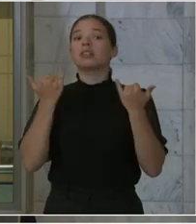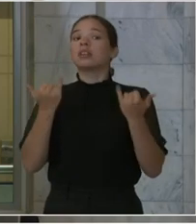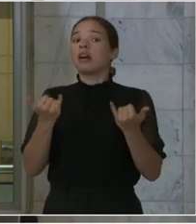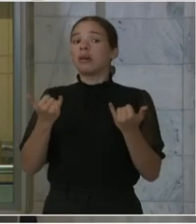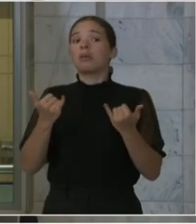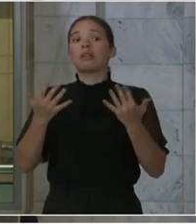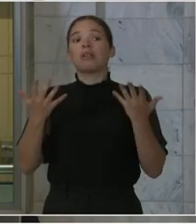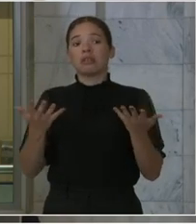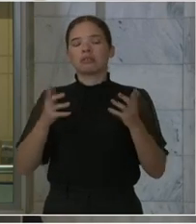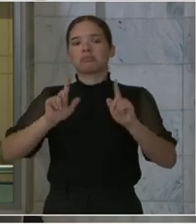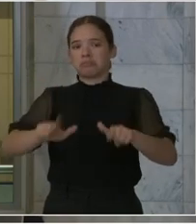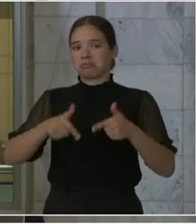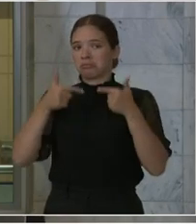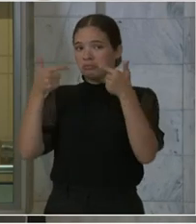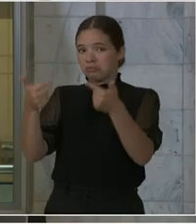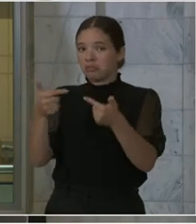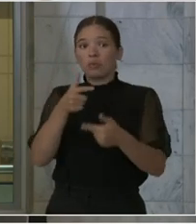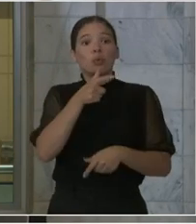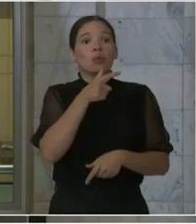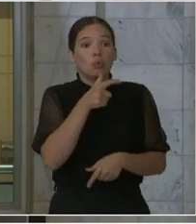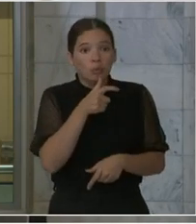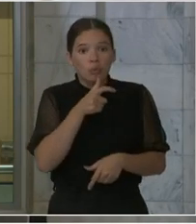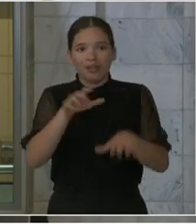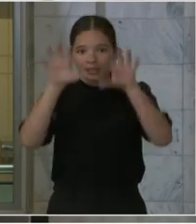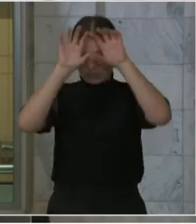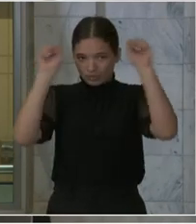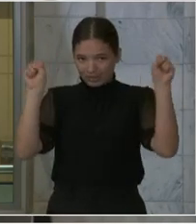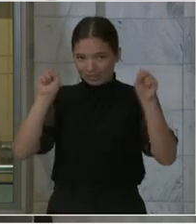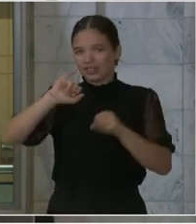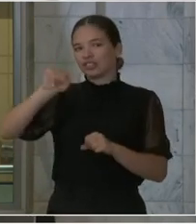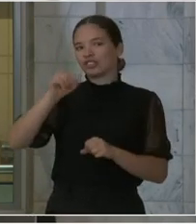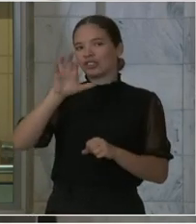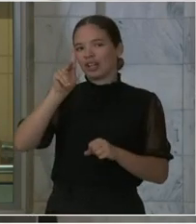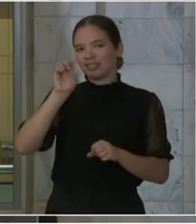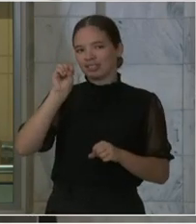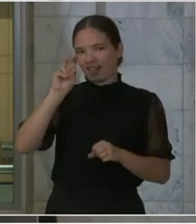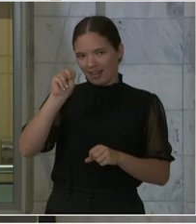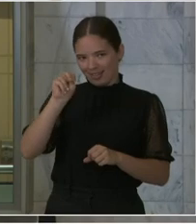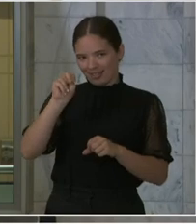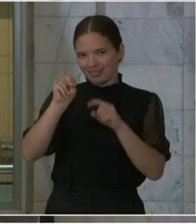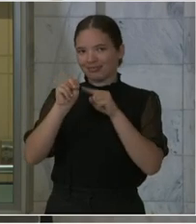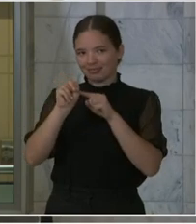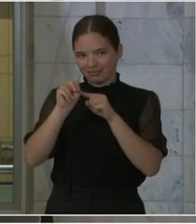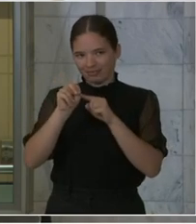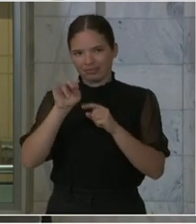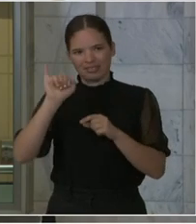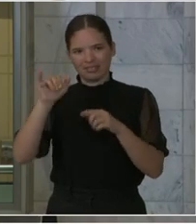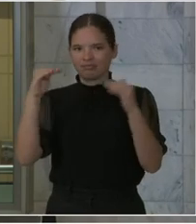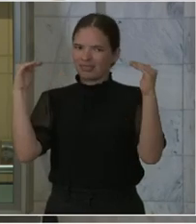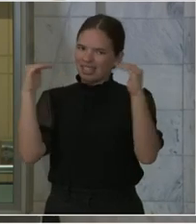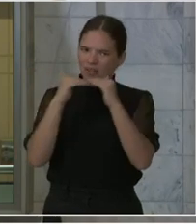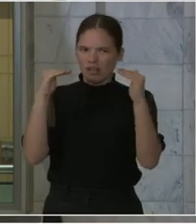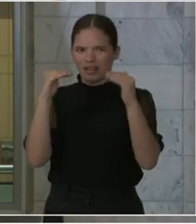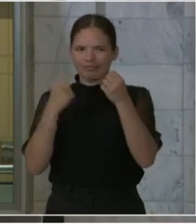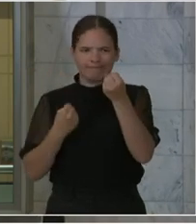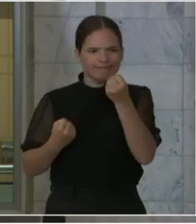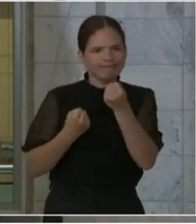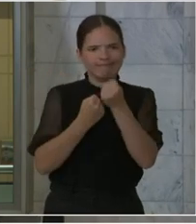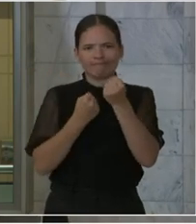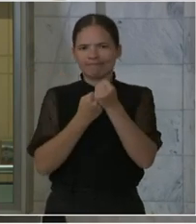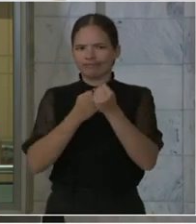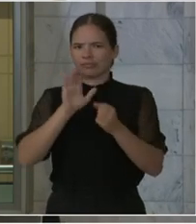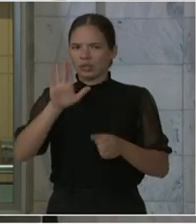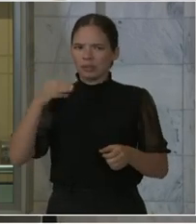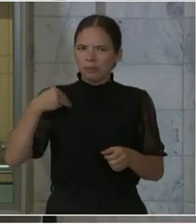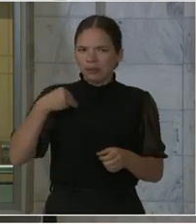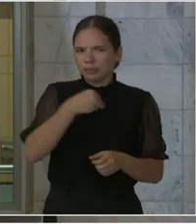the podium to President Richard Jackson, who is fair, who speaks up for his members, and who, like